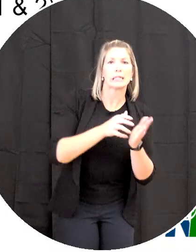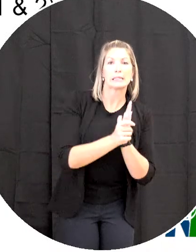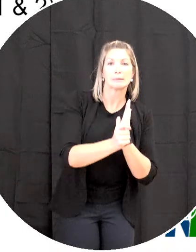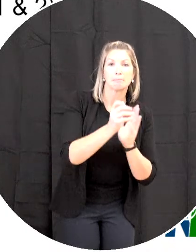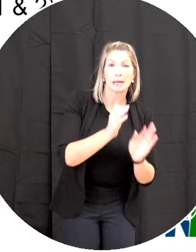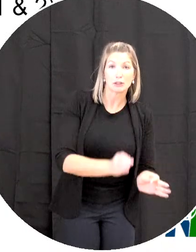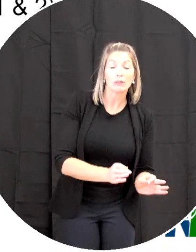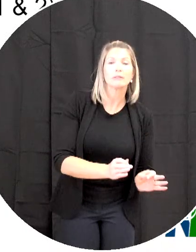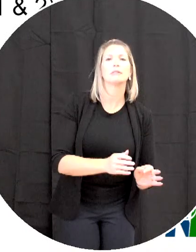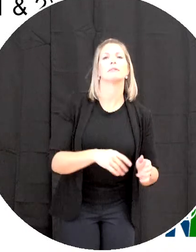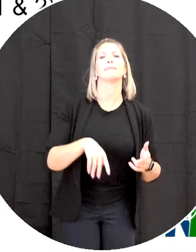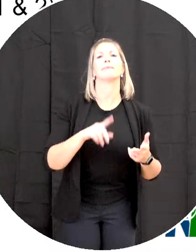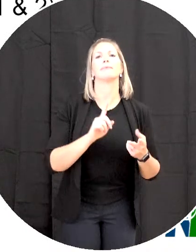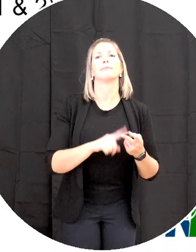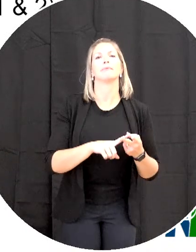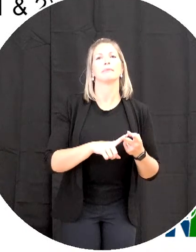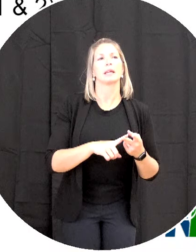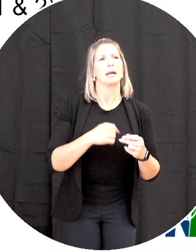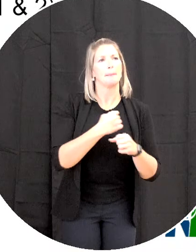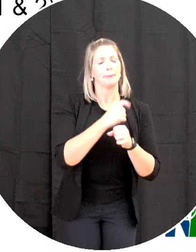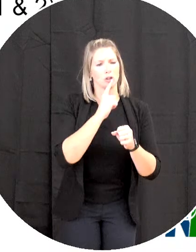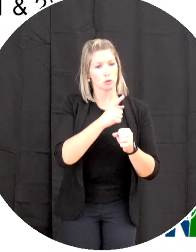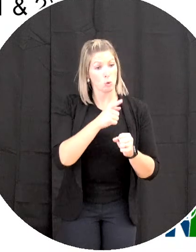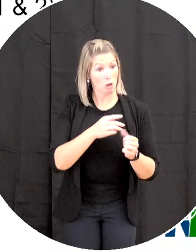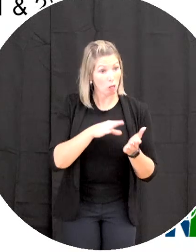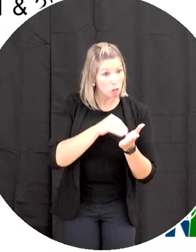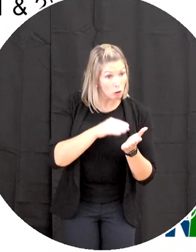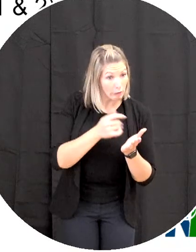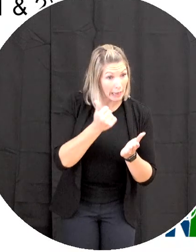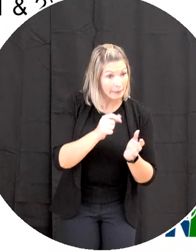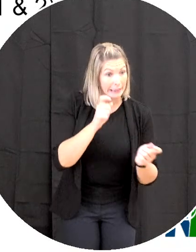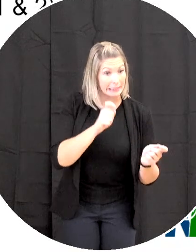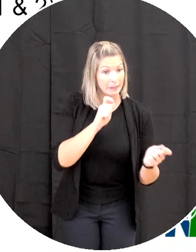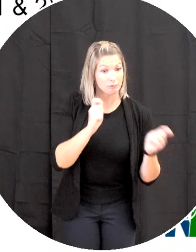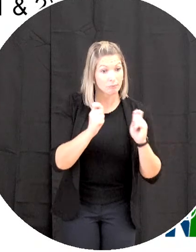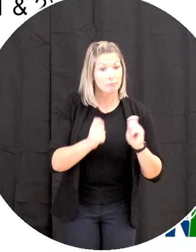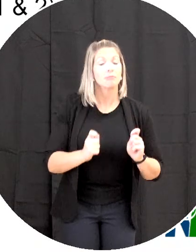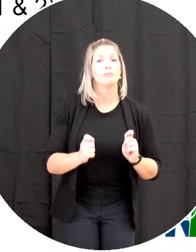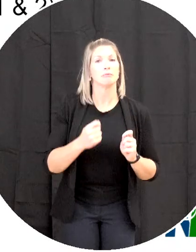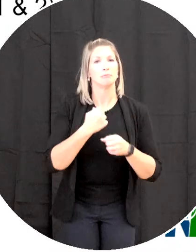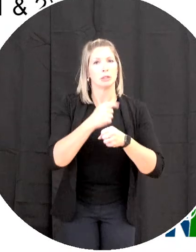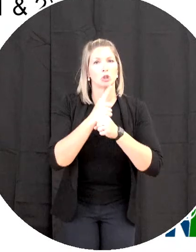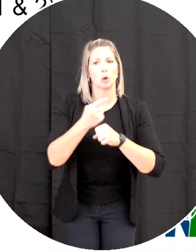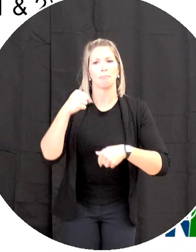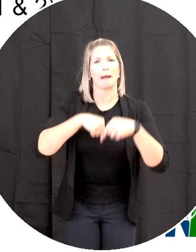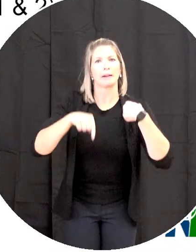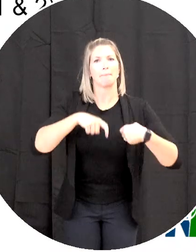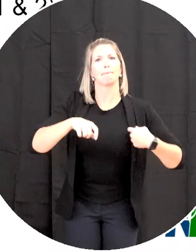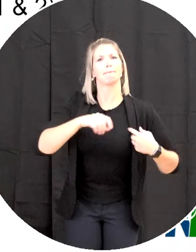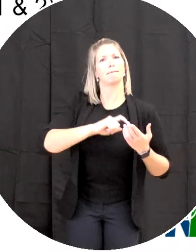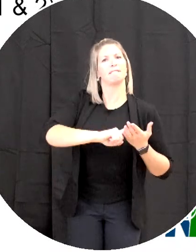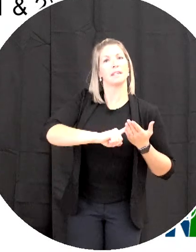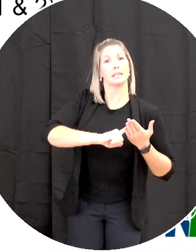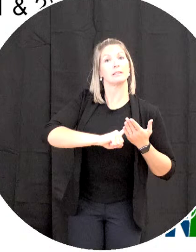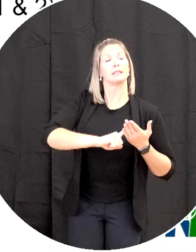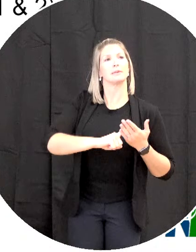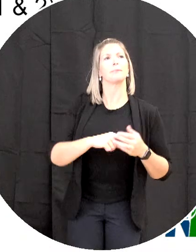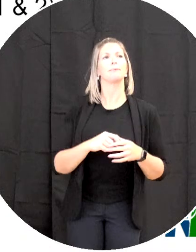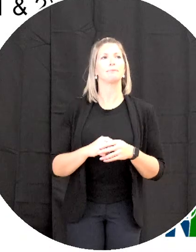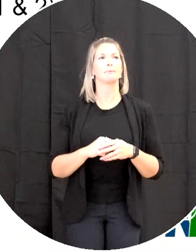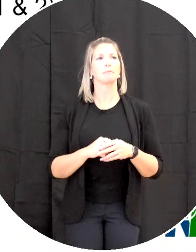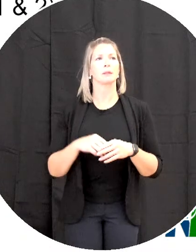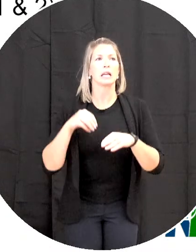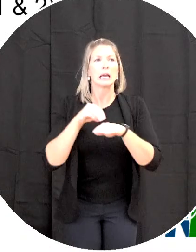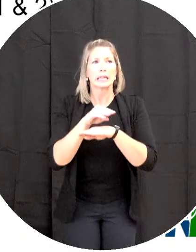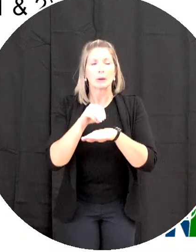revisit any changes to responsive teaching and learning through our phase 1 and phase 2 schools. Guidance counselors,